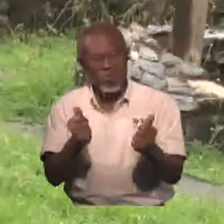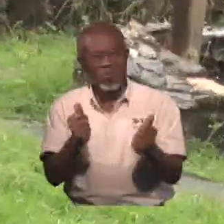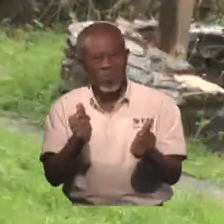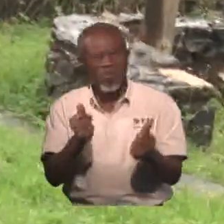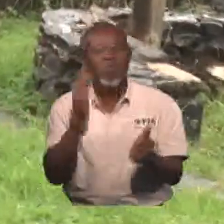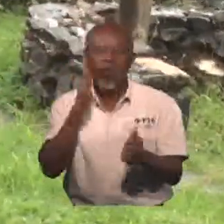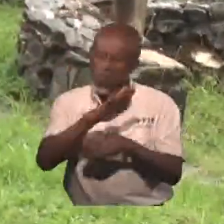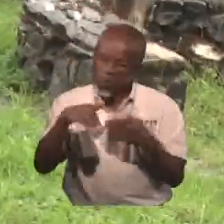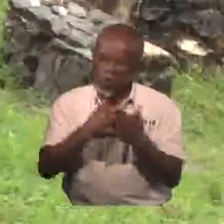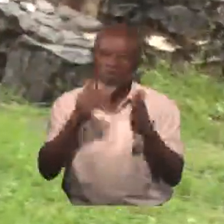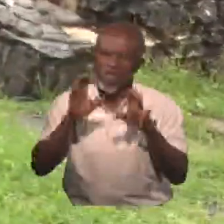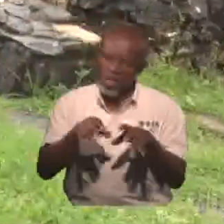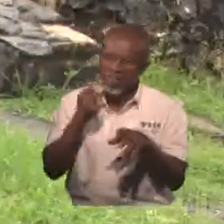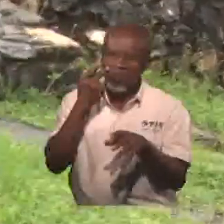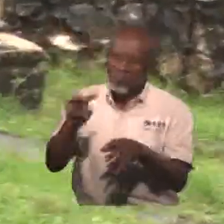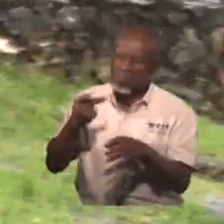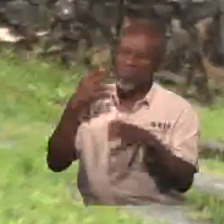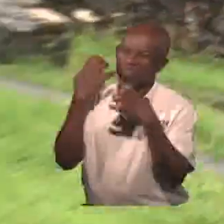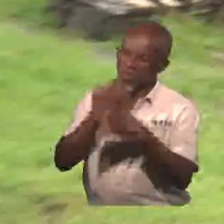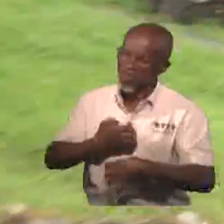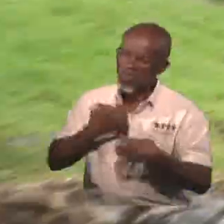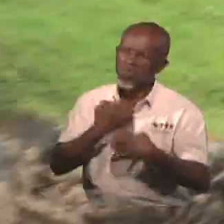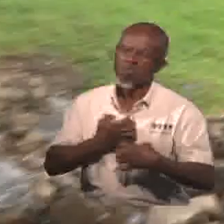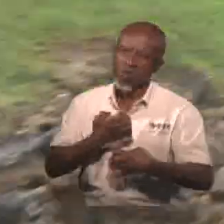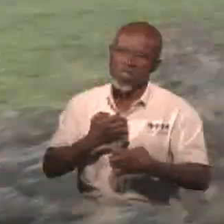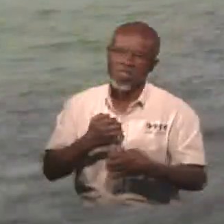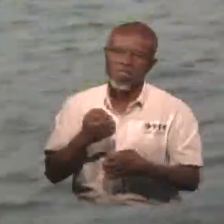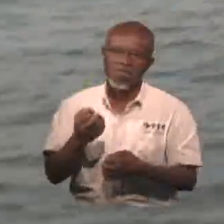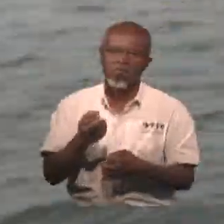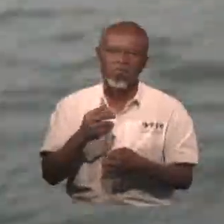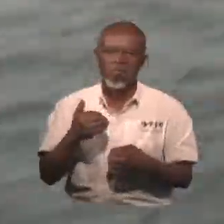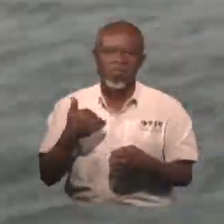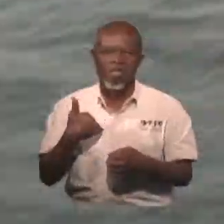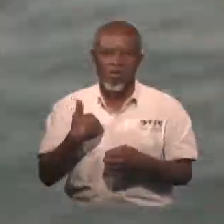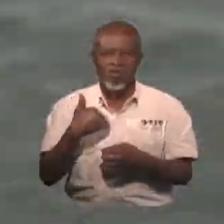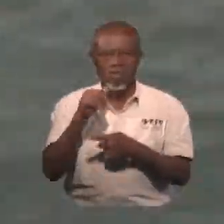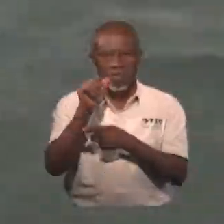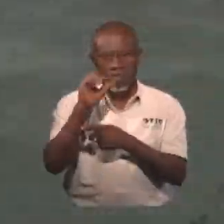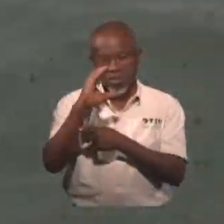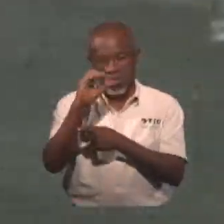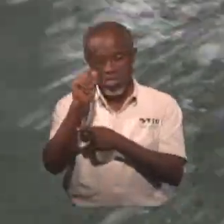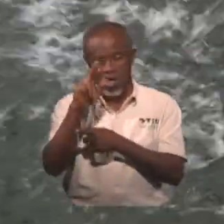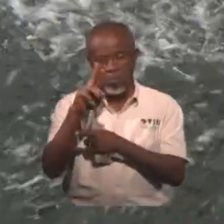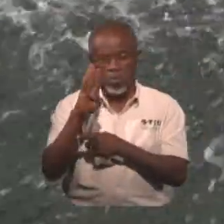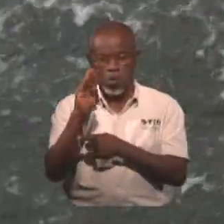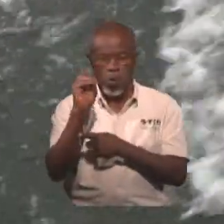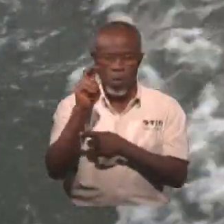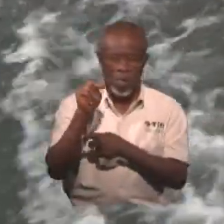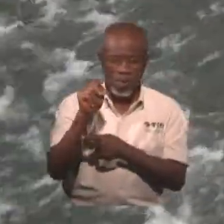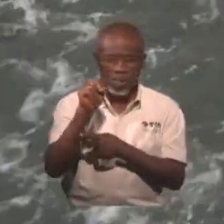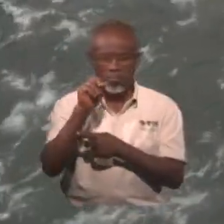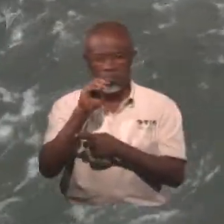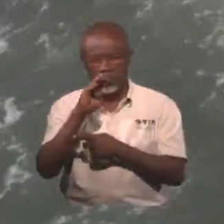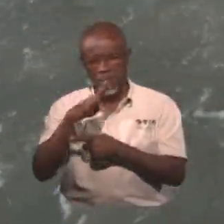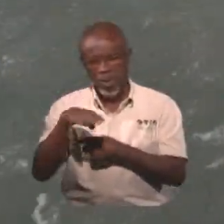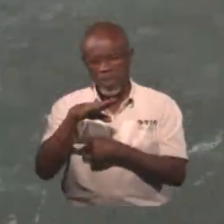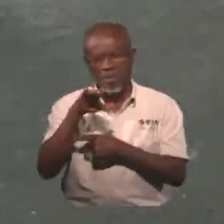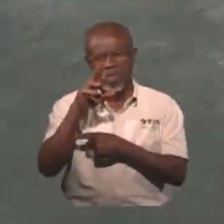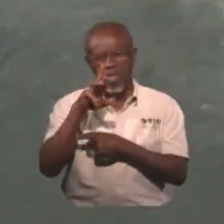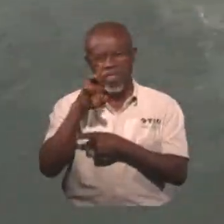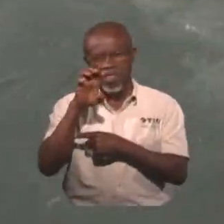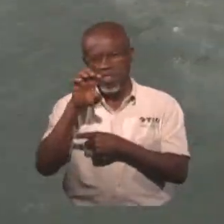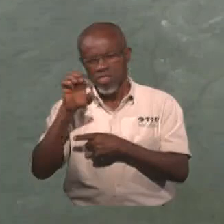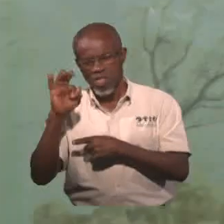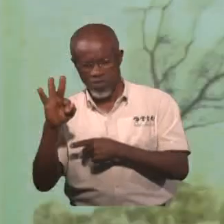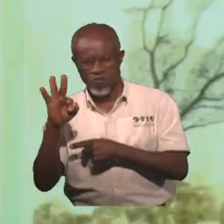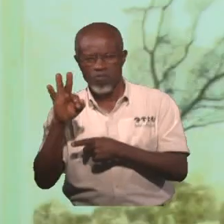kind, a sargassum carbon-based reef at Nelson Island through scuba diving and with the help of technology.